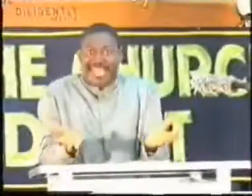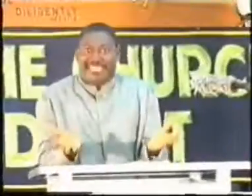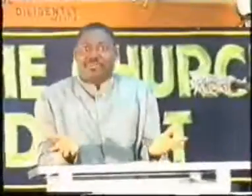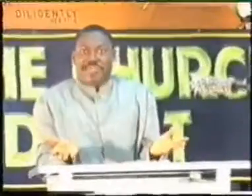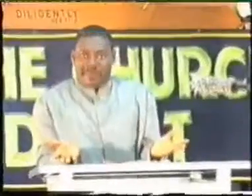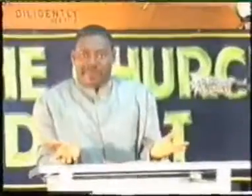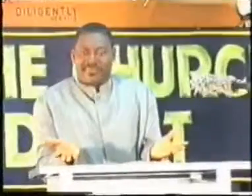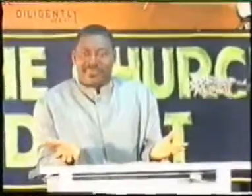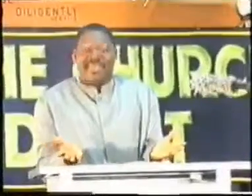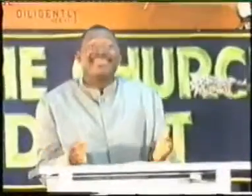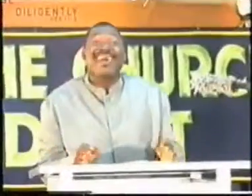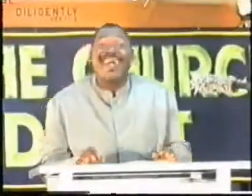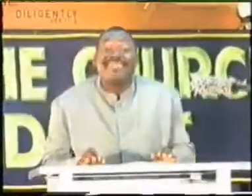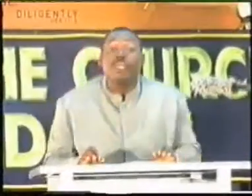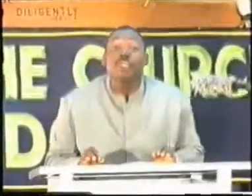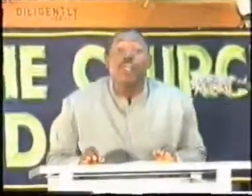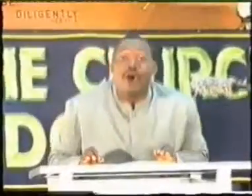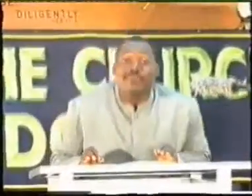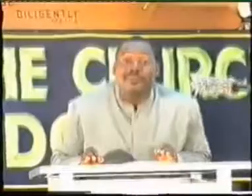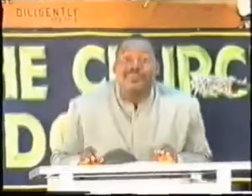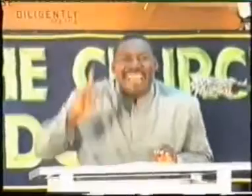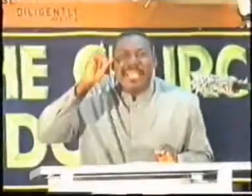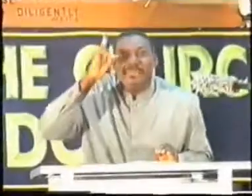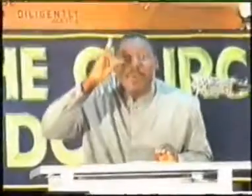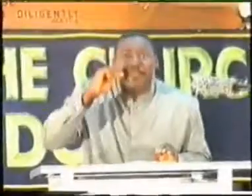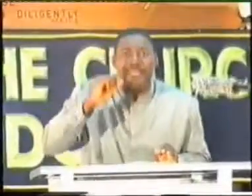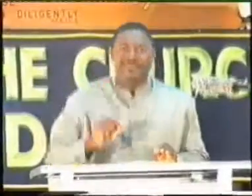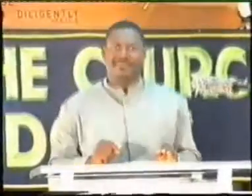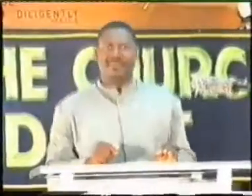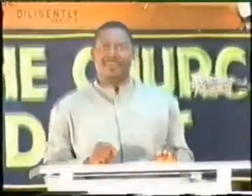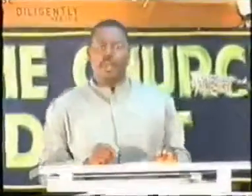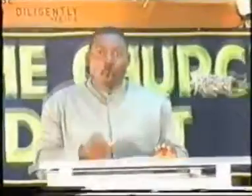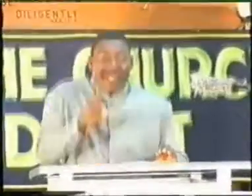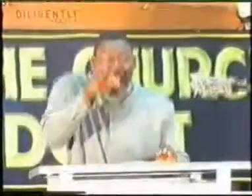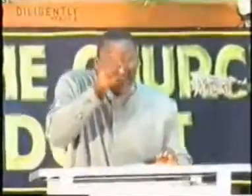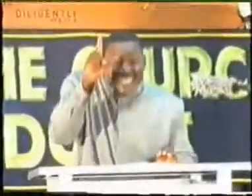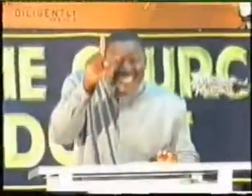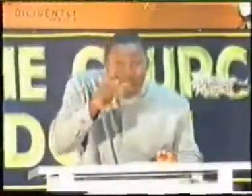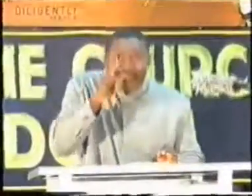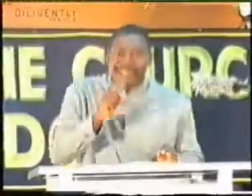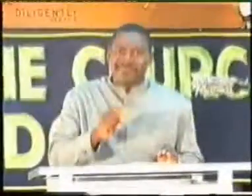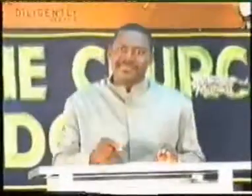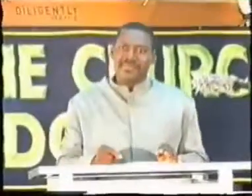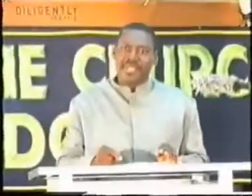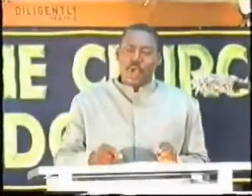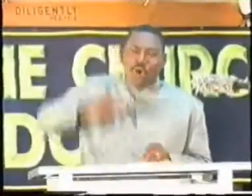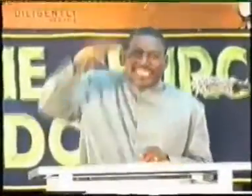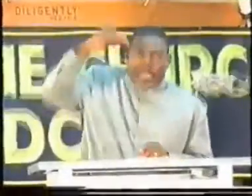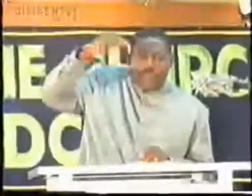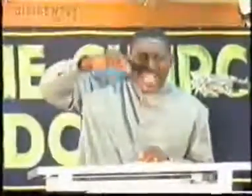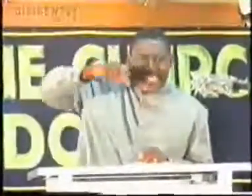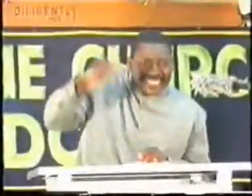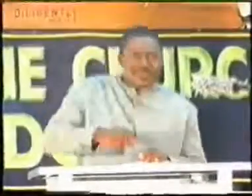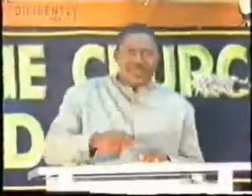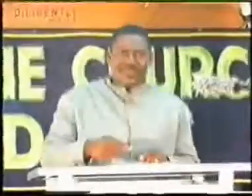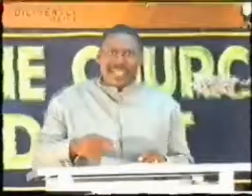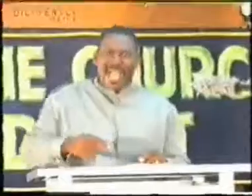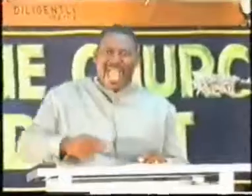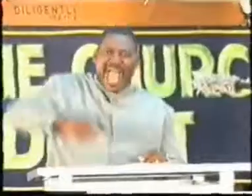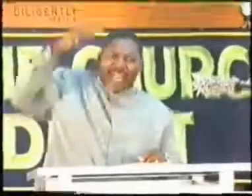e wa sase so ene third john chapter 1 pe oka verse 7 o se su dia